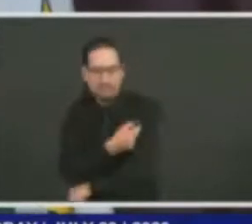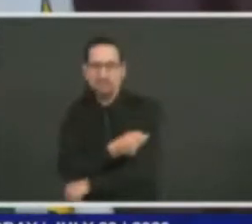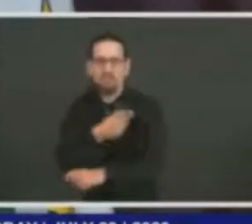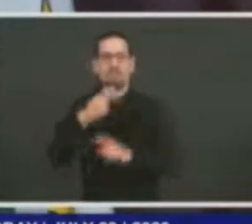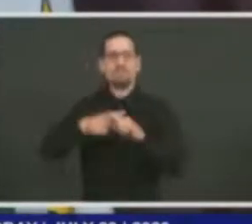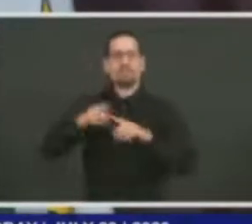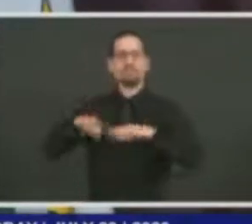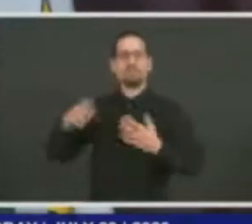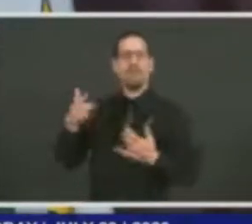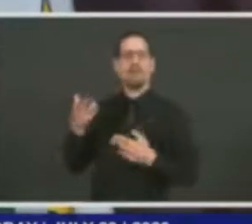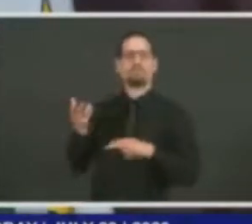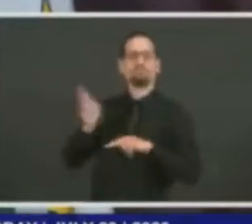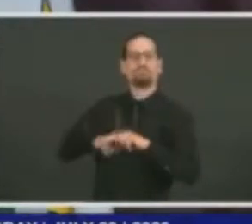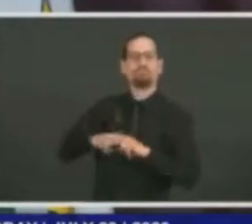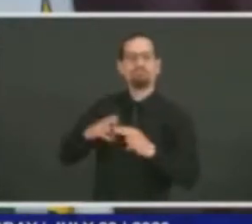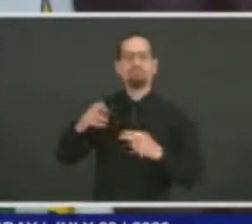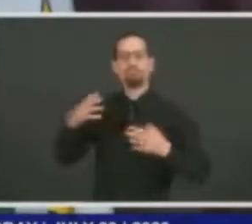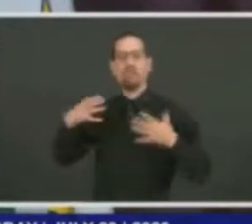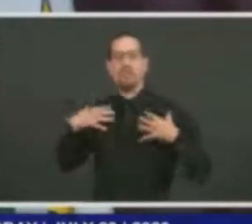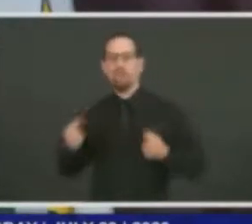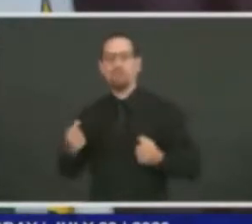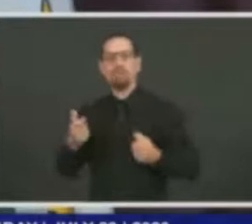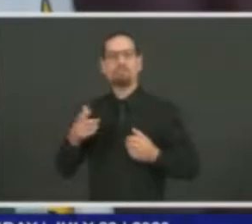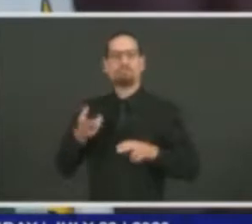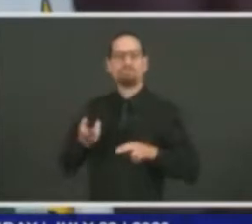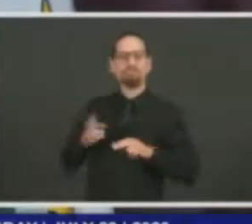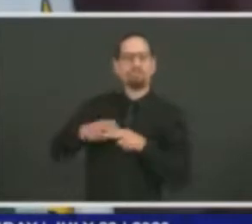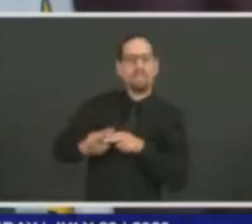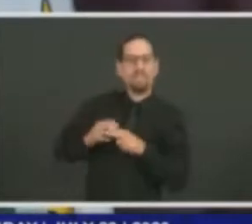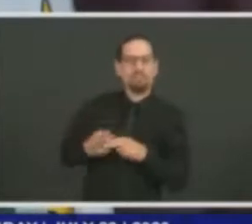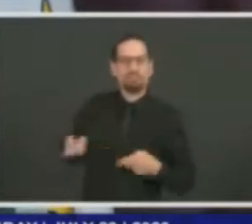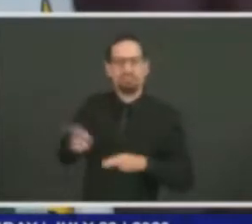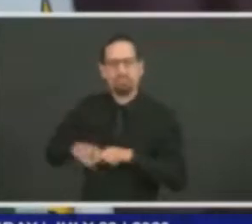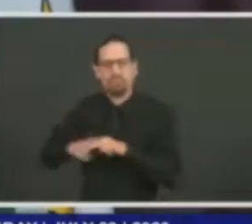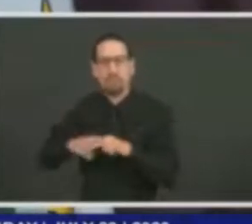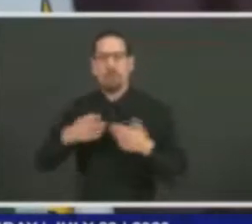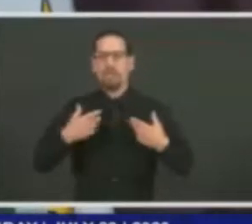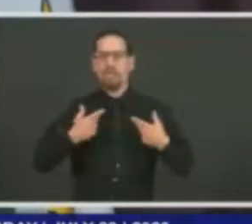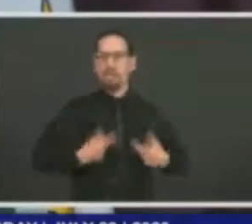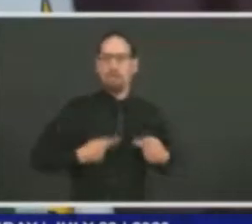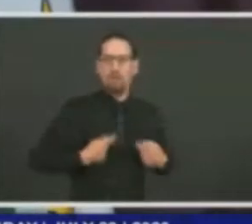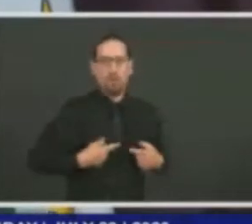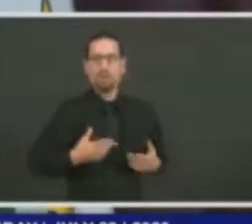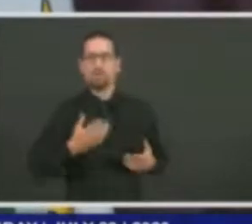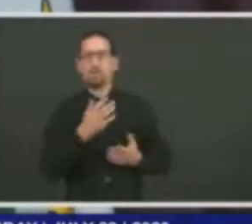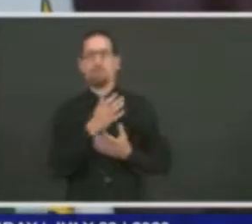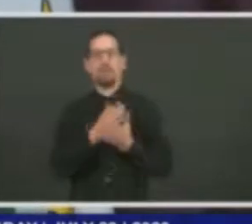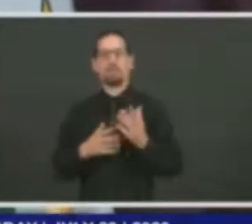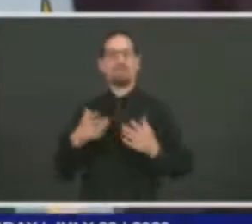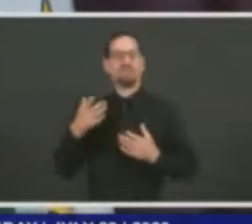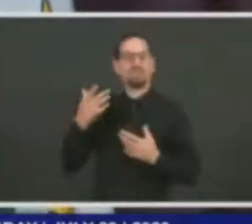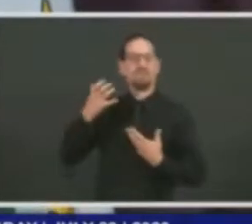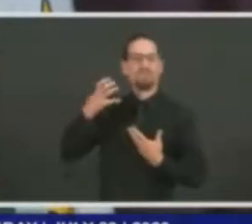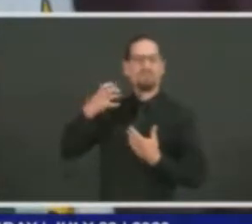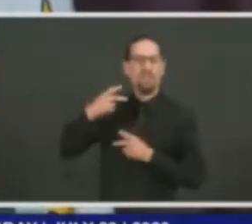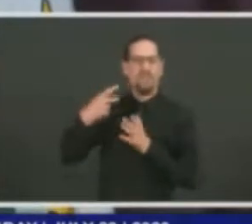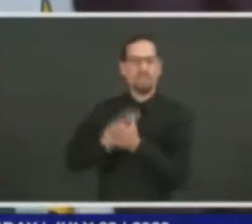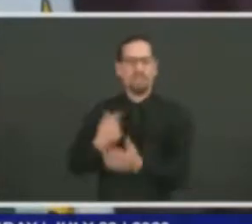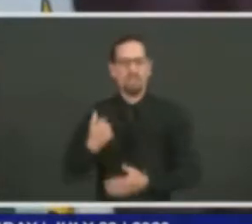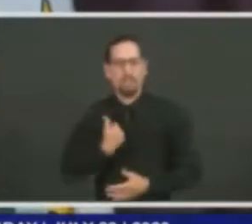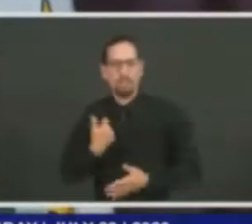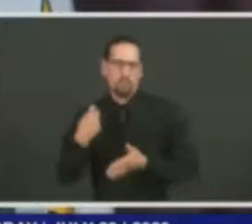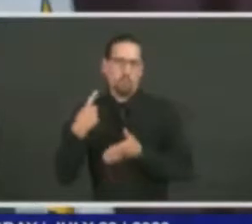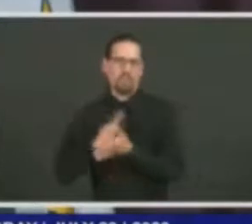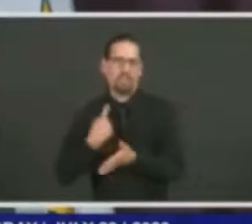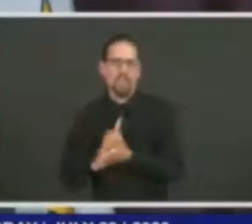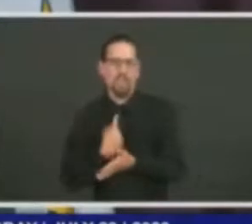increased depression. It's really tough. So should kids be in school? Obviously, of course.